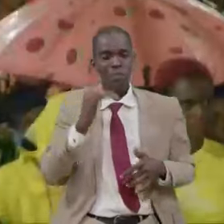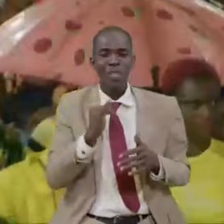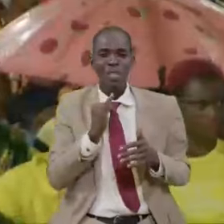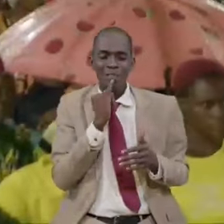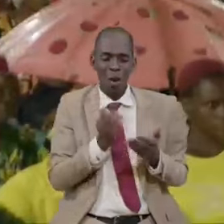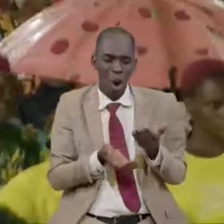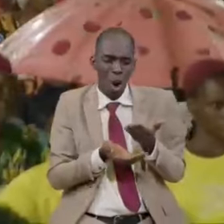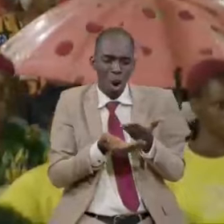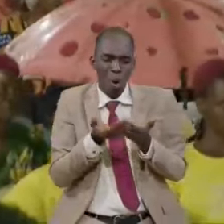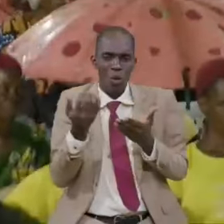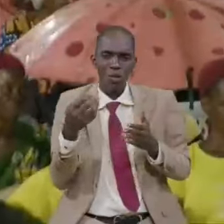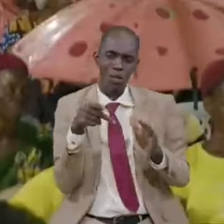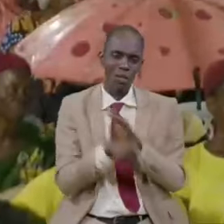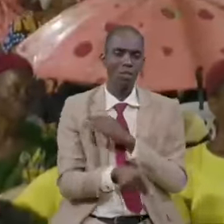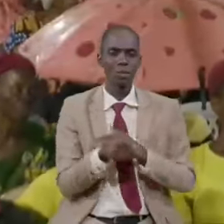doctor says,